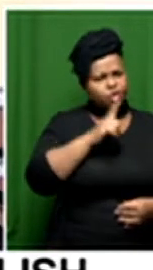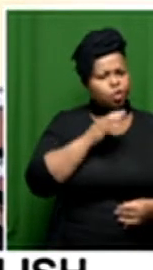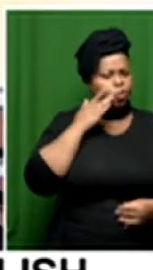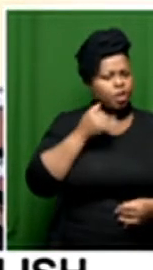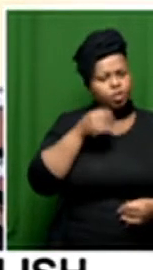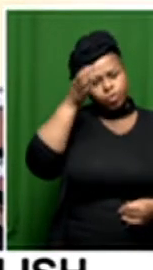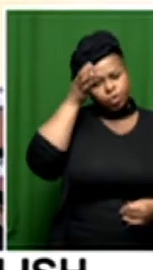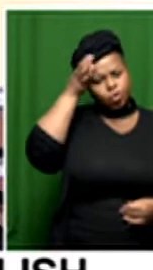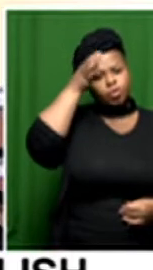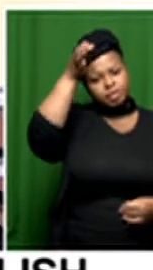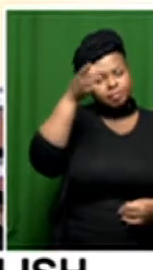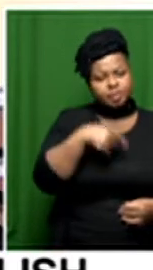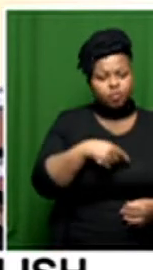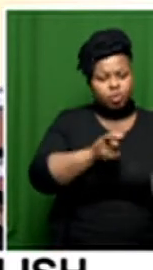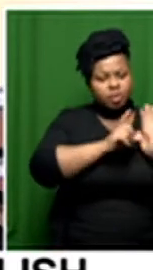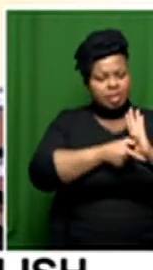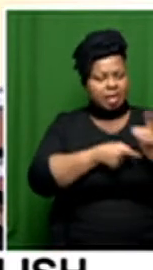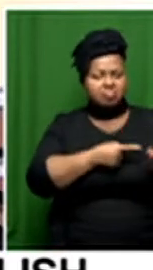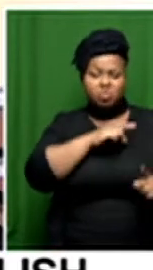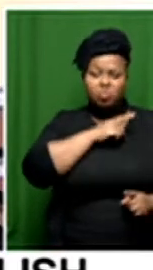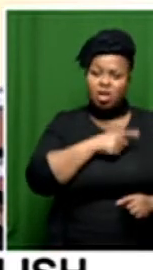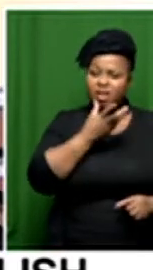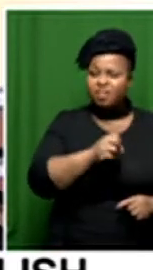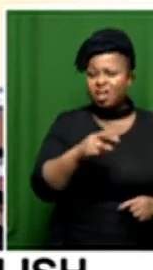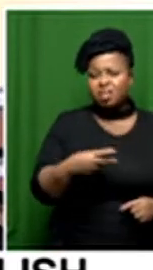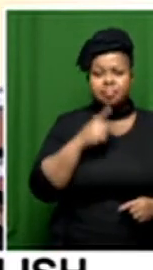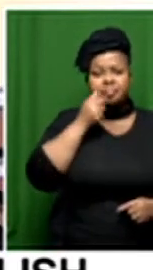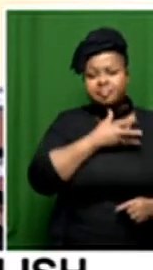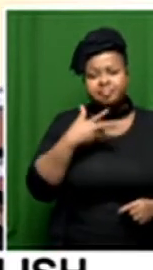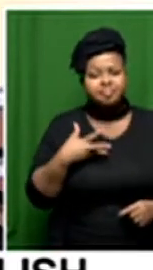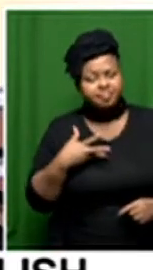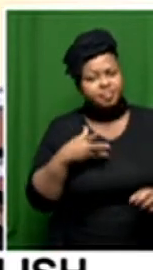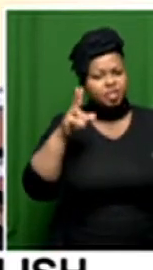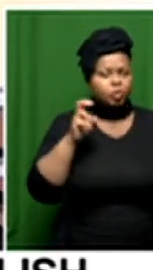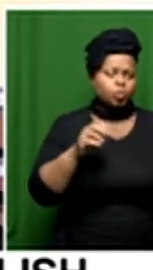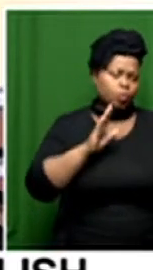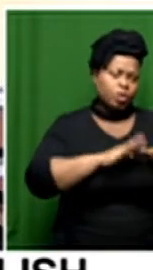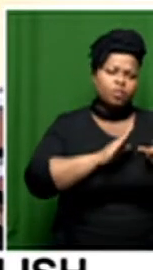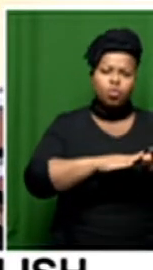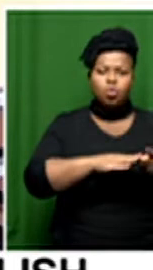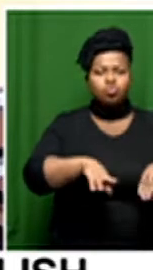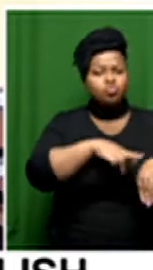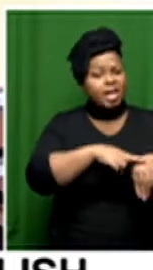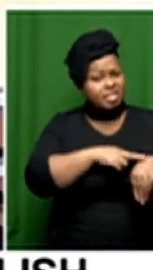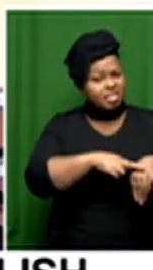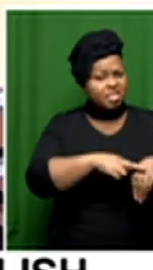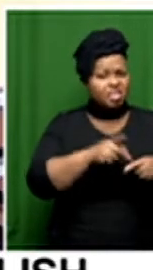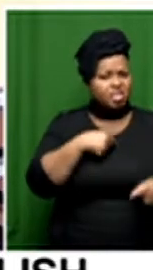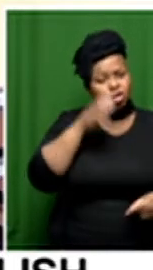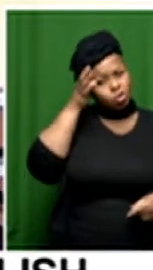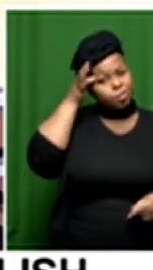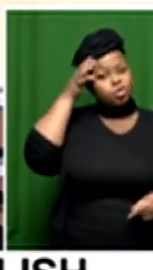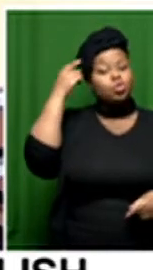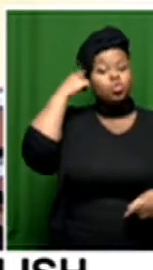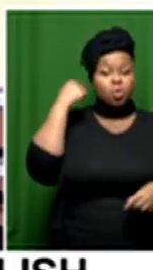were conceptualizing this particular design? I mean, there's issues of gender, there's issues of, you know, race. Did those concepts come